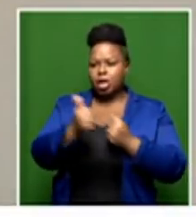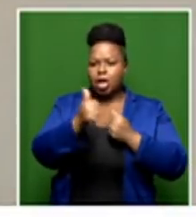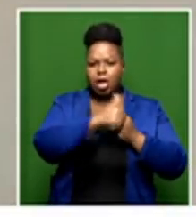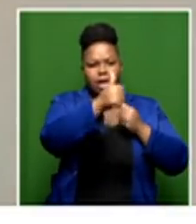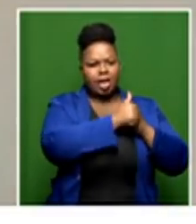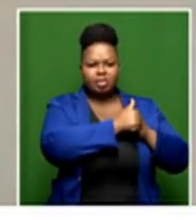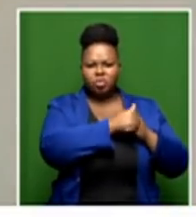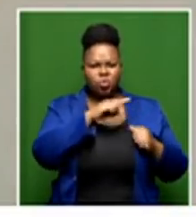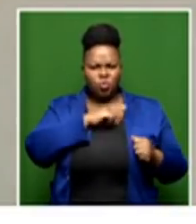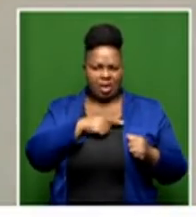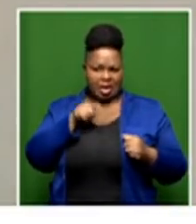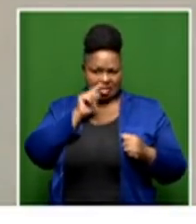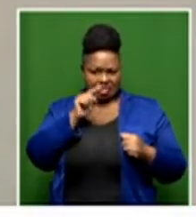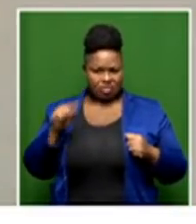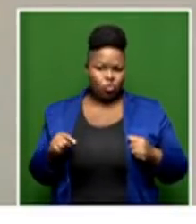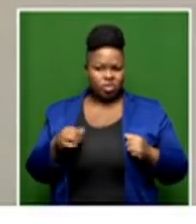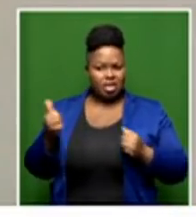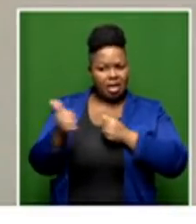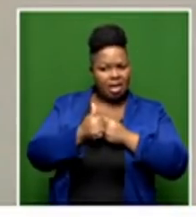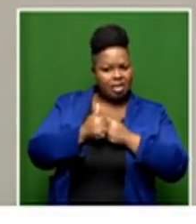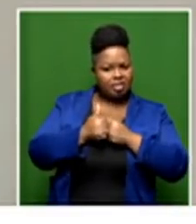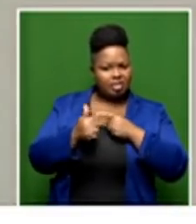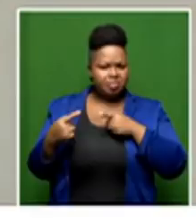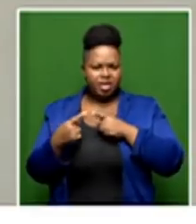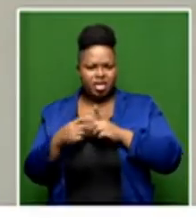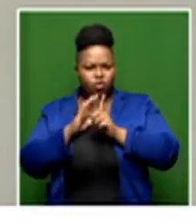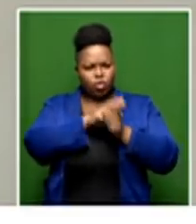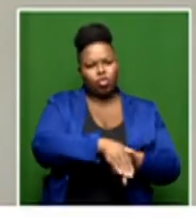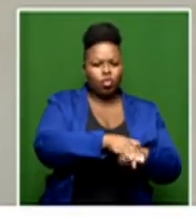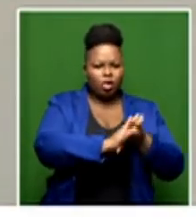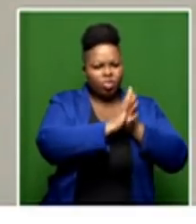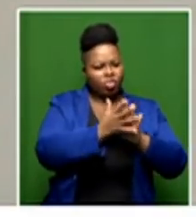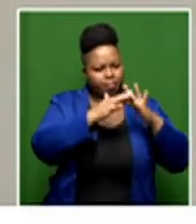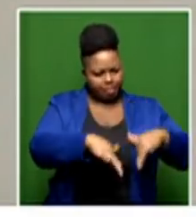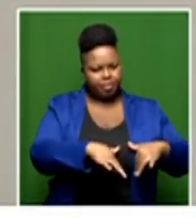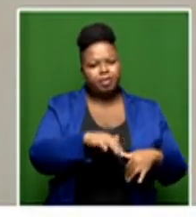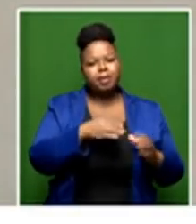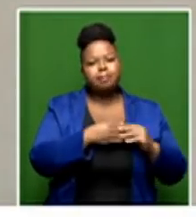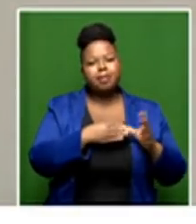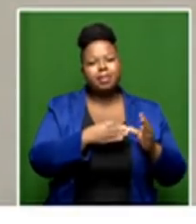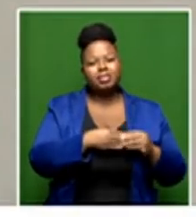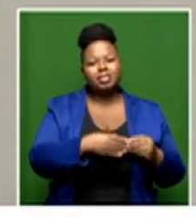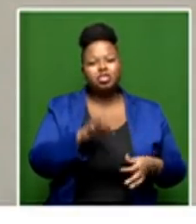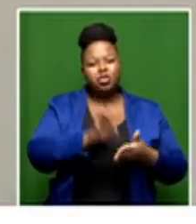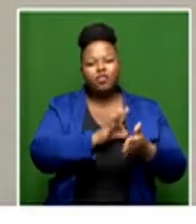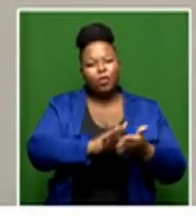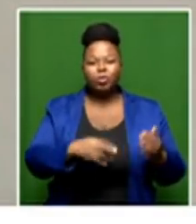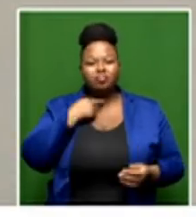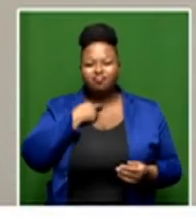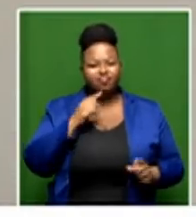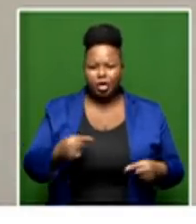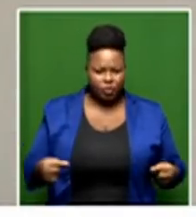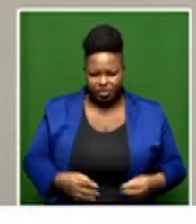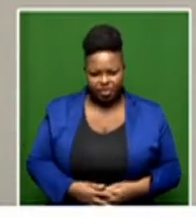alliances which sometimes are aimed at undermining the ability of members to vote by